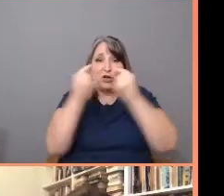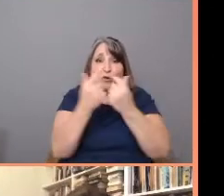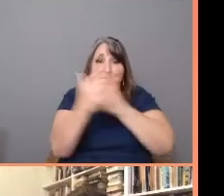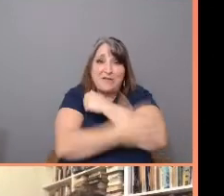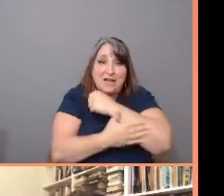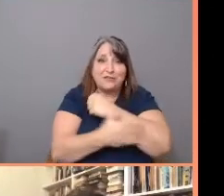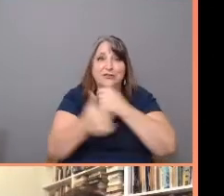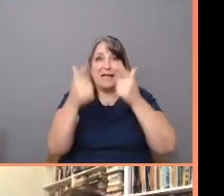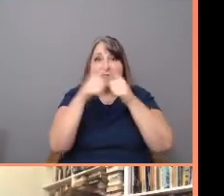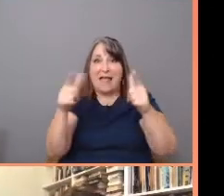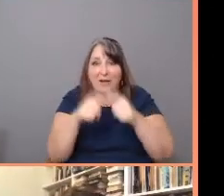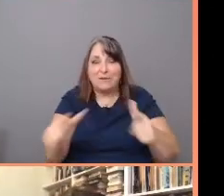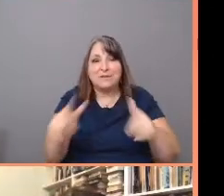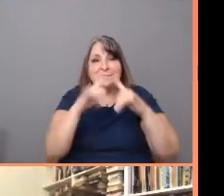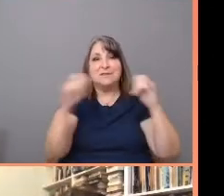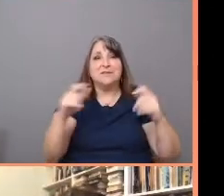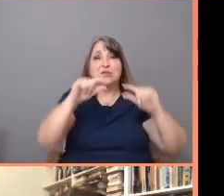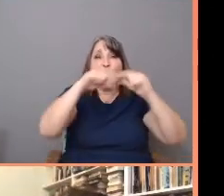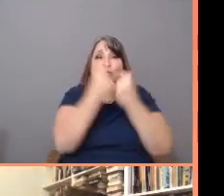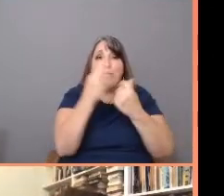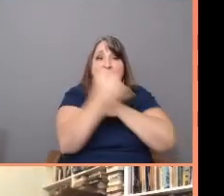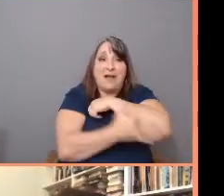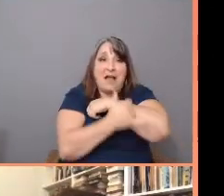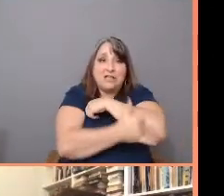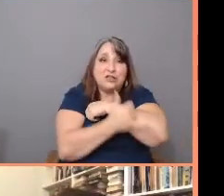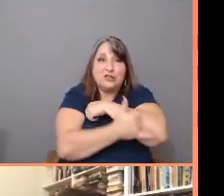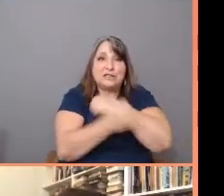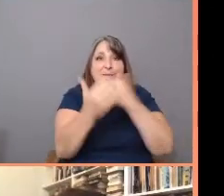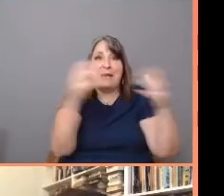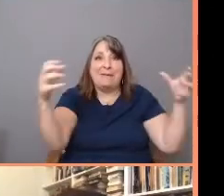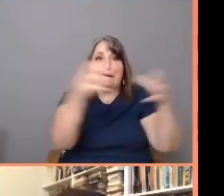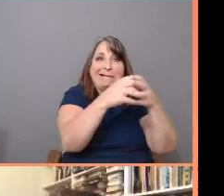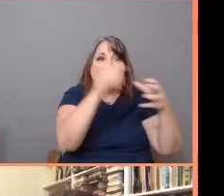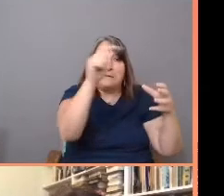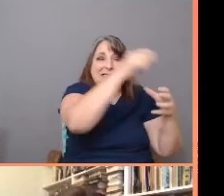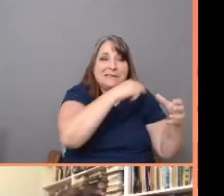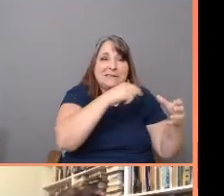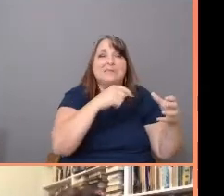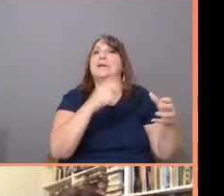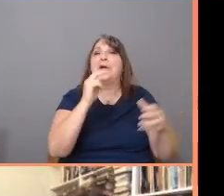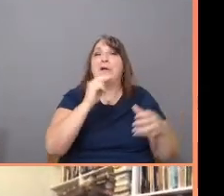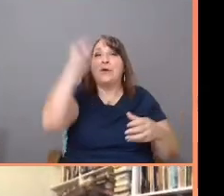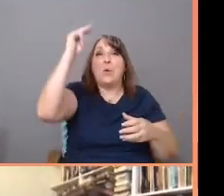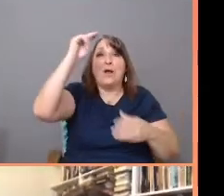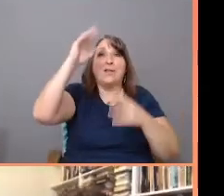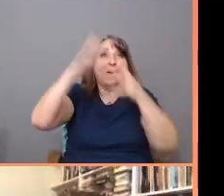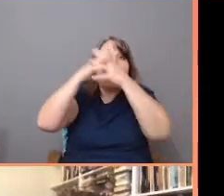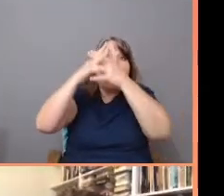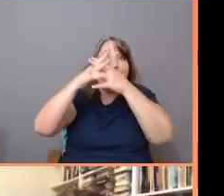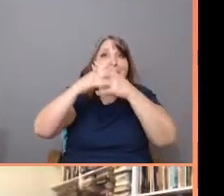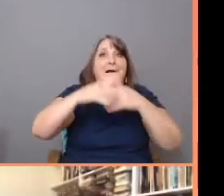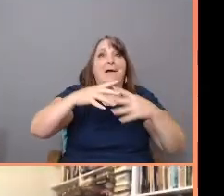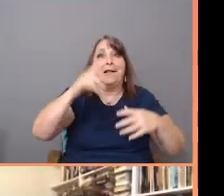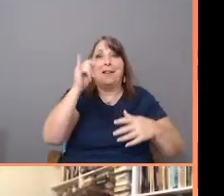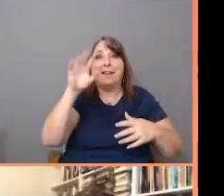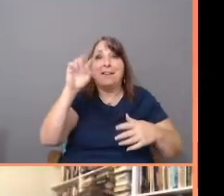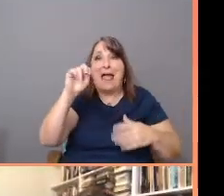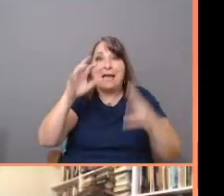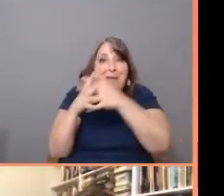So for example, group of countries might be North America, Latin